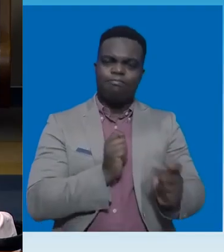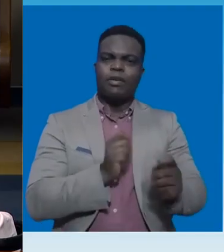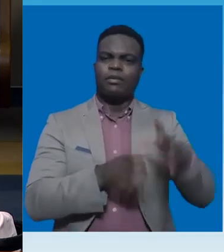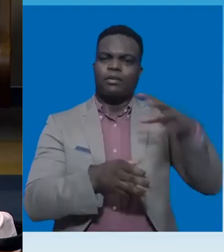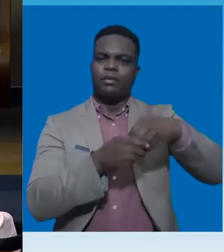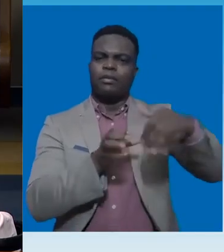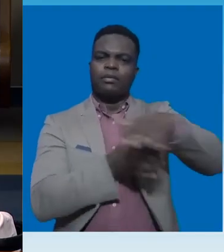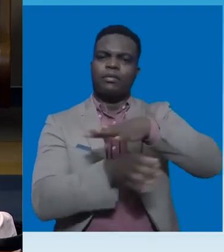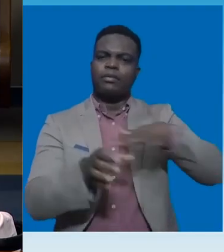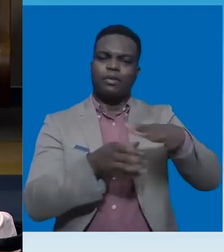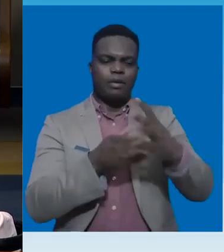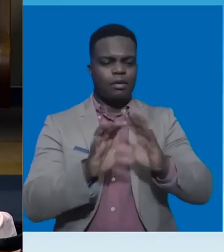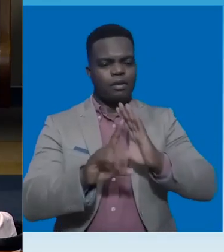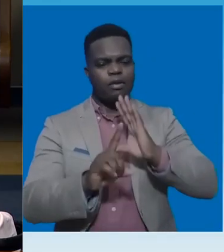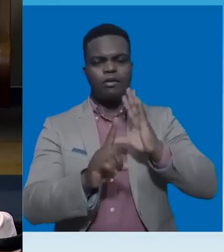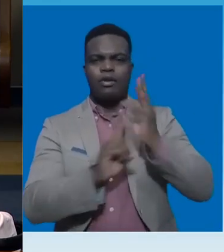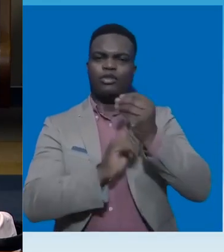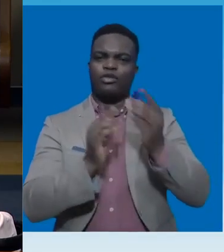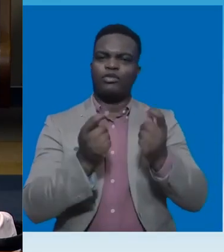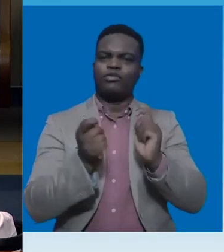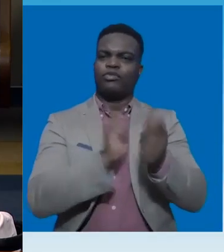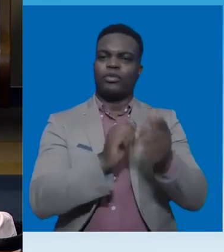And yet, we must be clear,